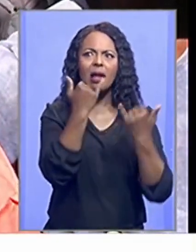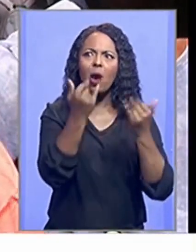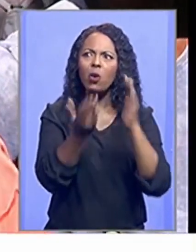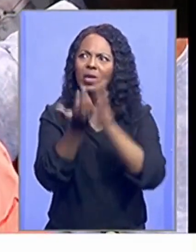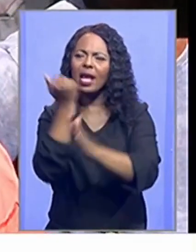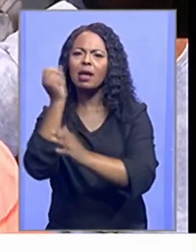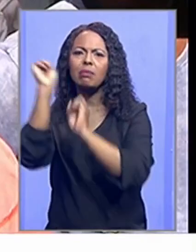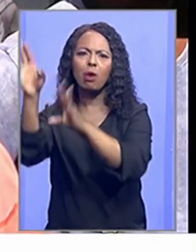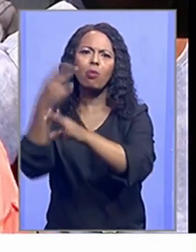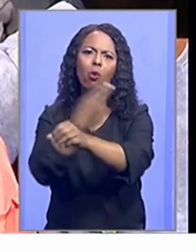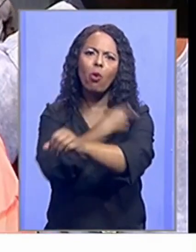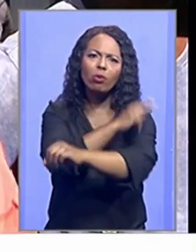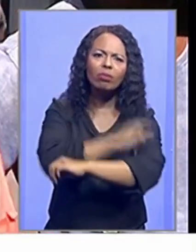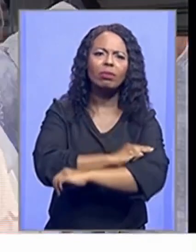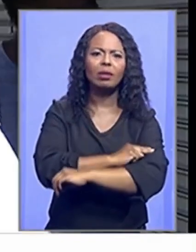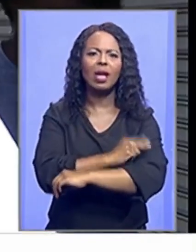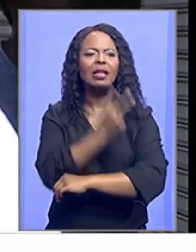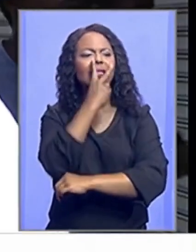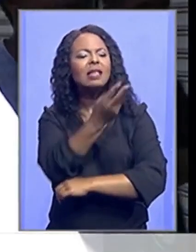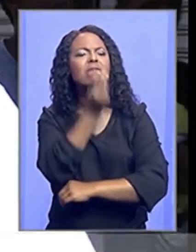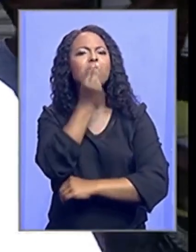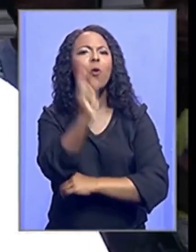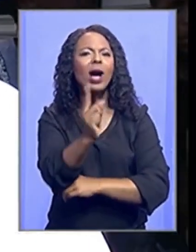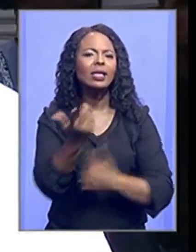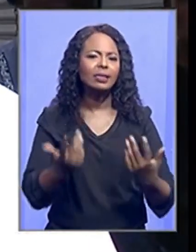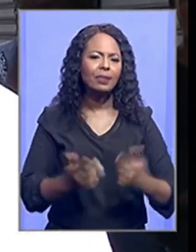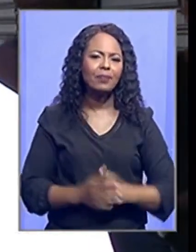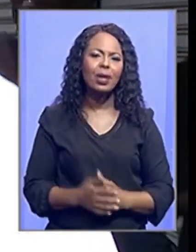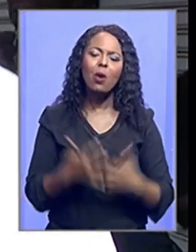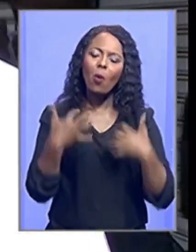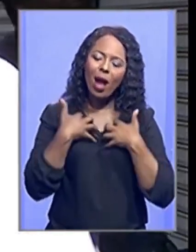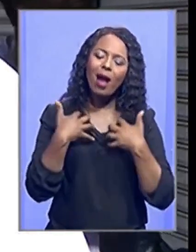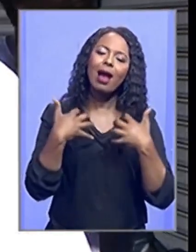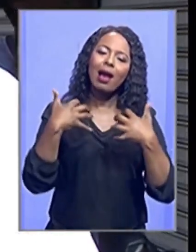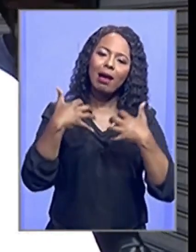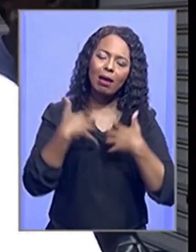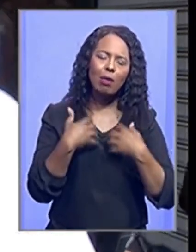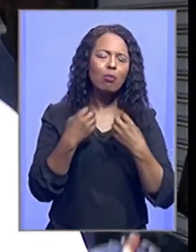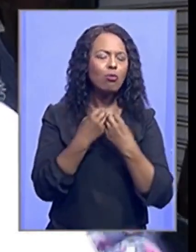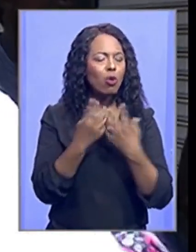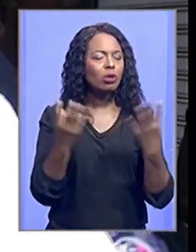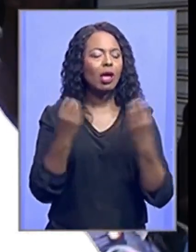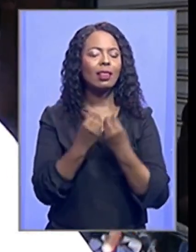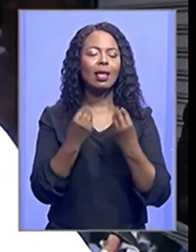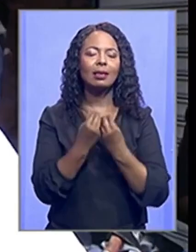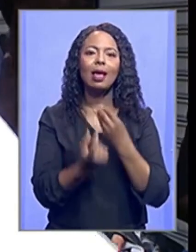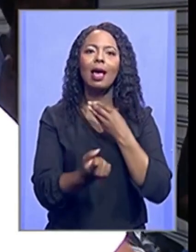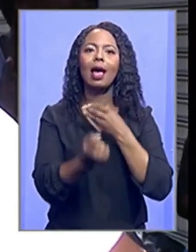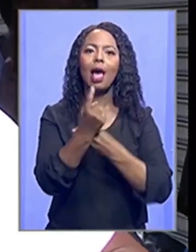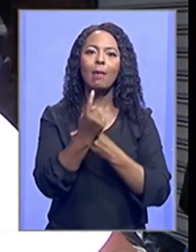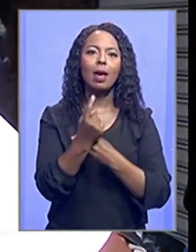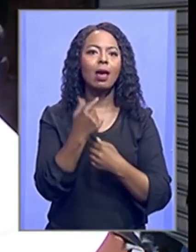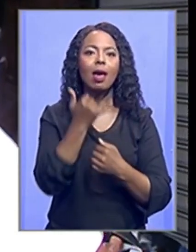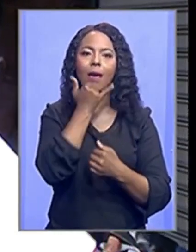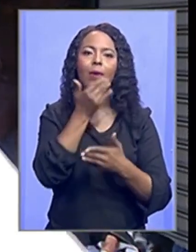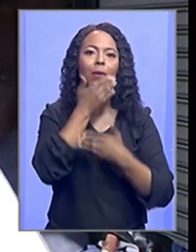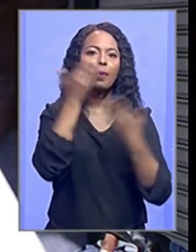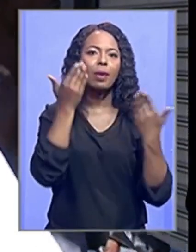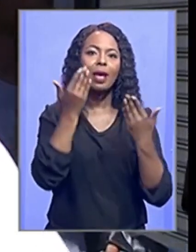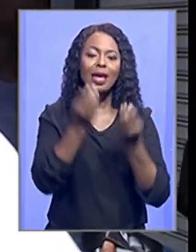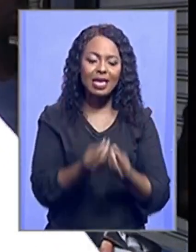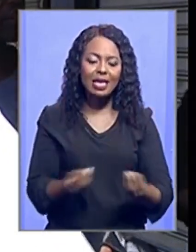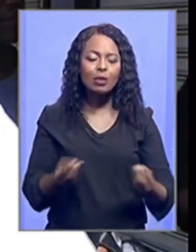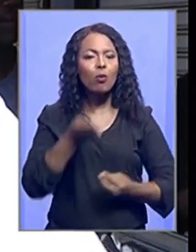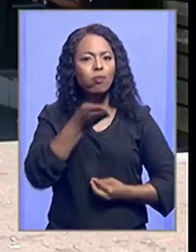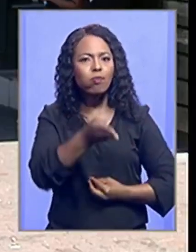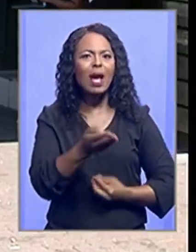take him the stomach, he can see what he was eating. We are worried because there are a lot of things that are going on. We are not happy. We've got kids. There's a drug syndicates that are